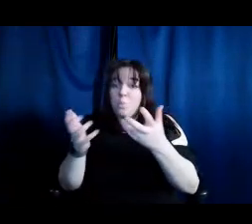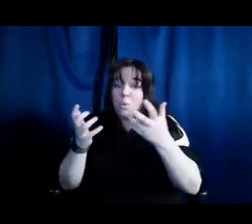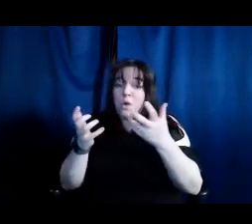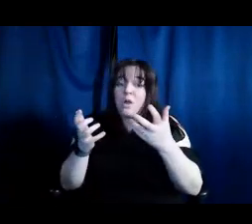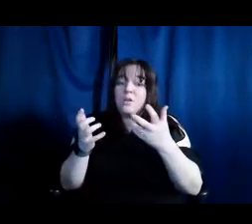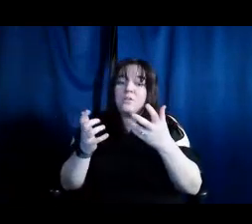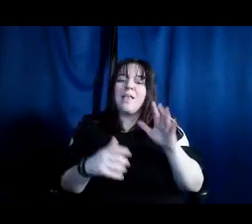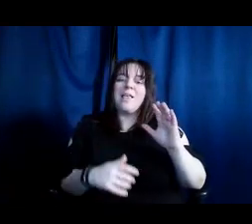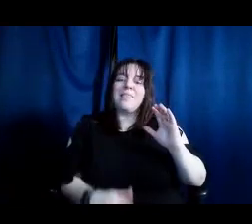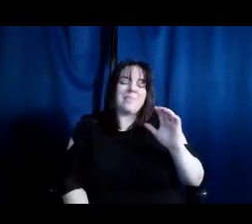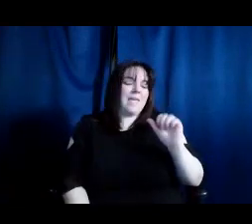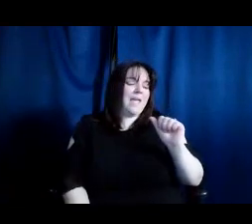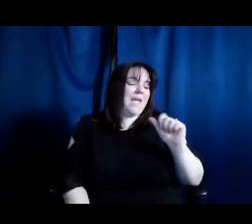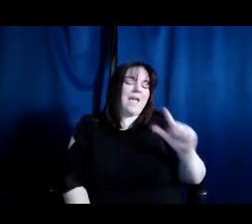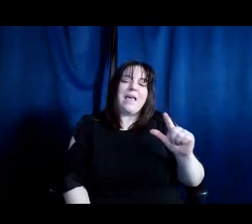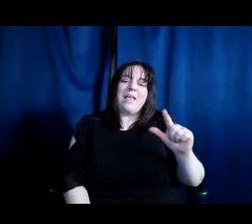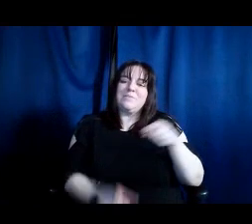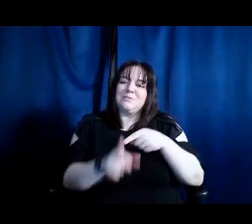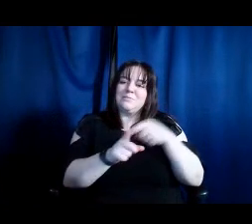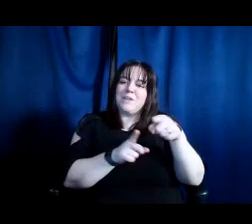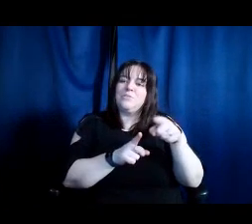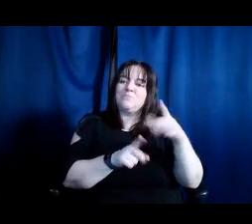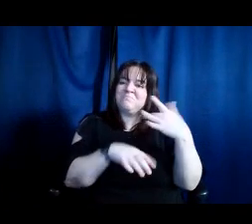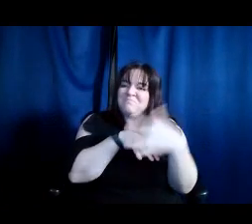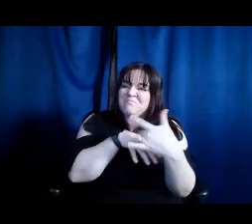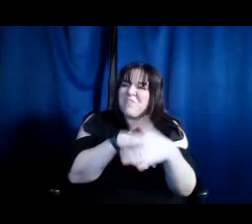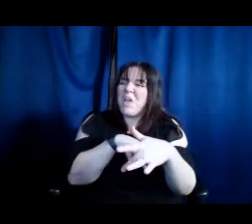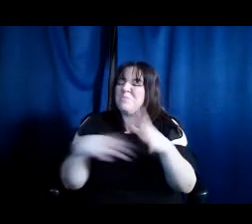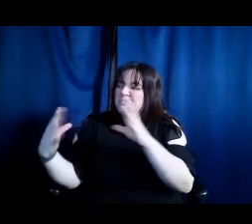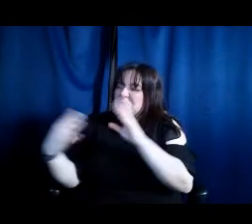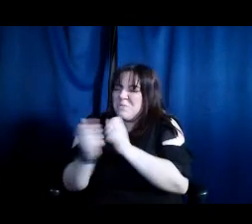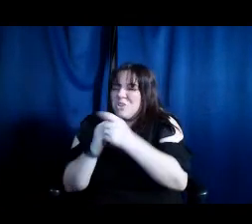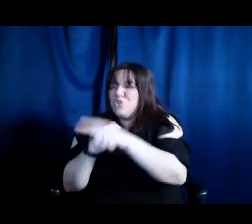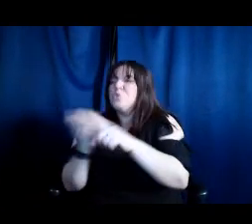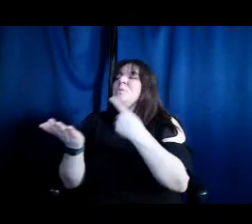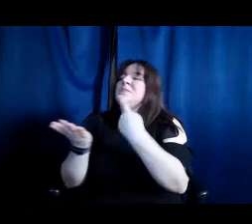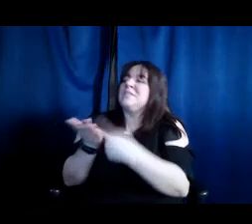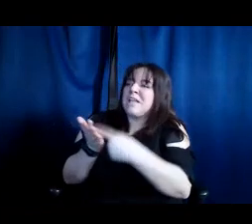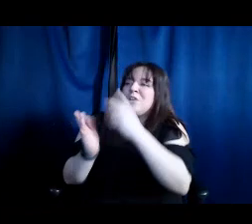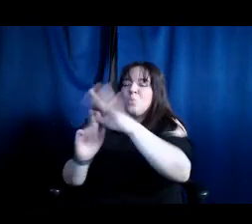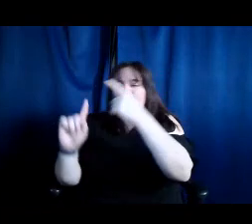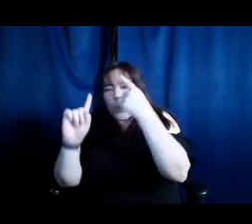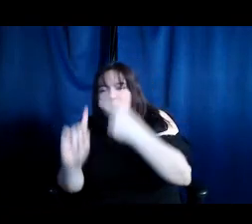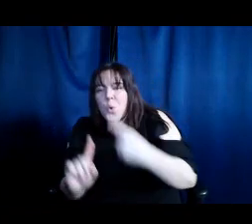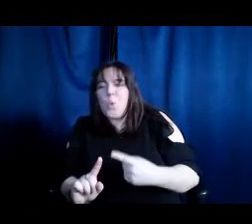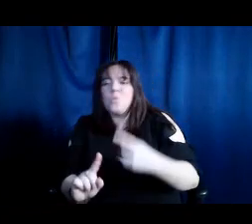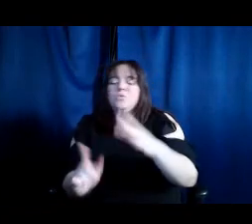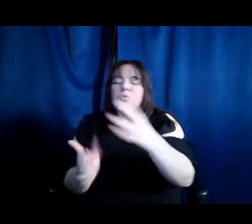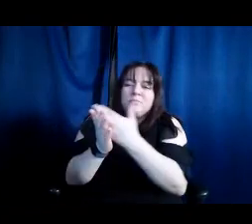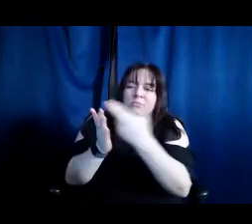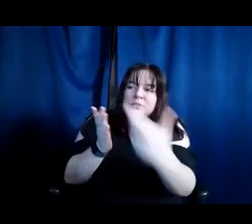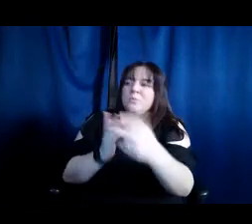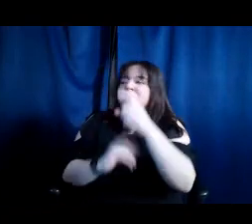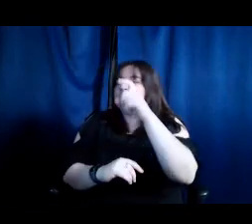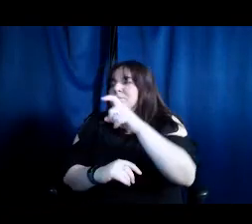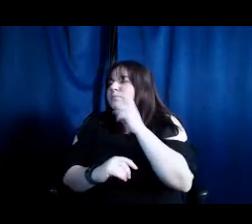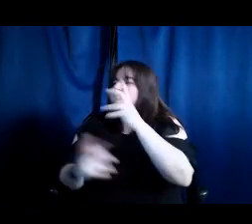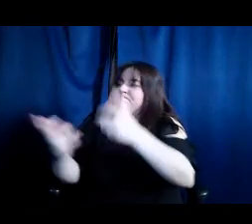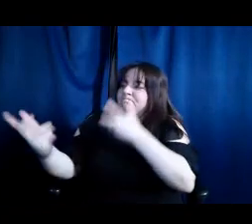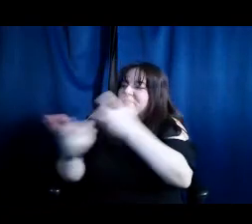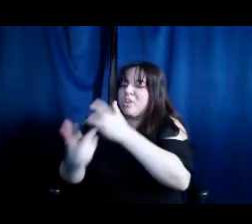are available to consult with you about your unique goals and customized resources to help you create more inclusive